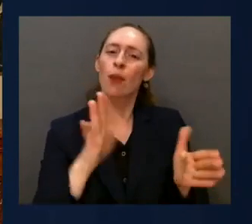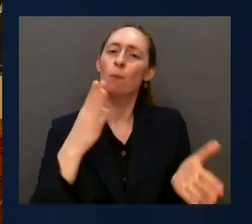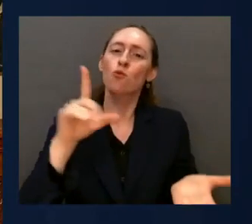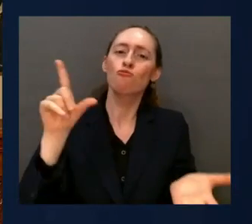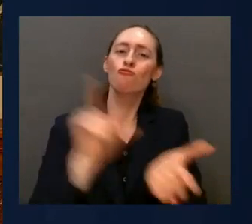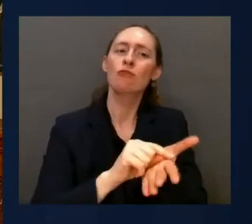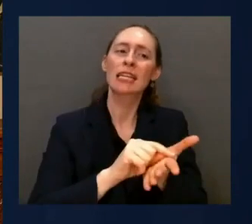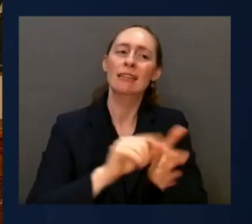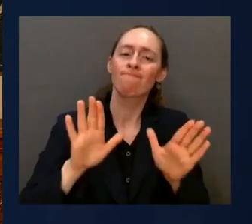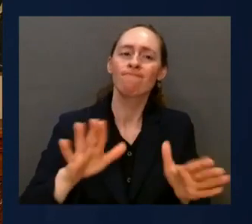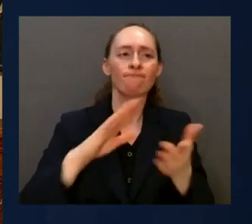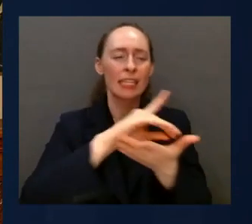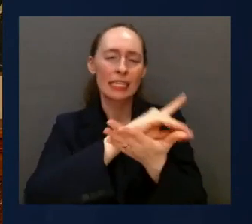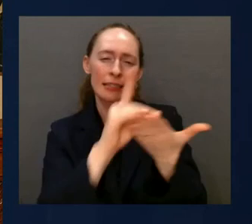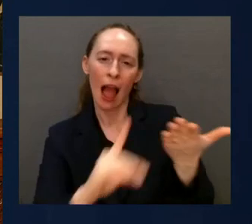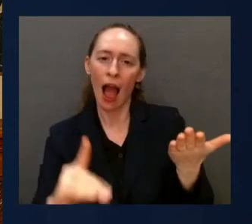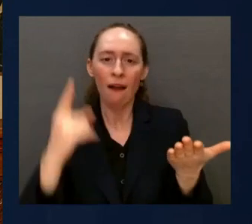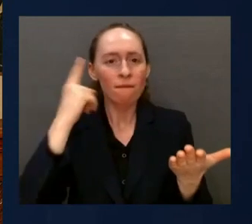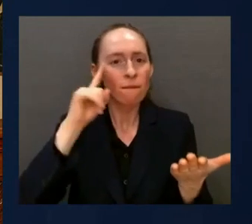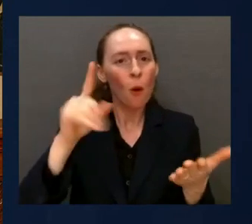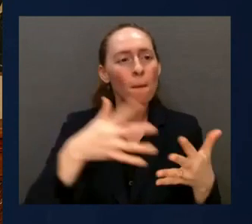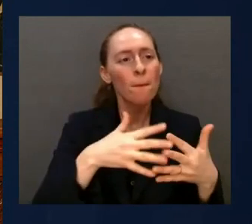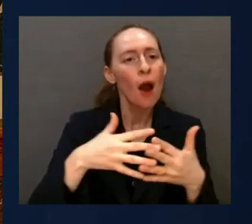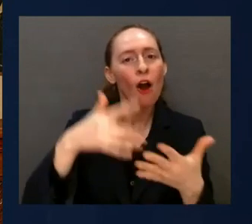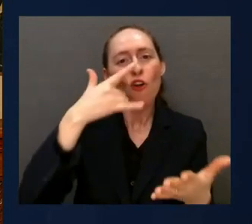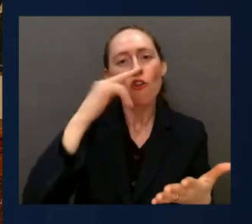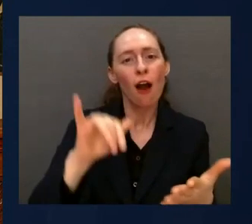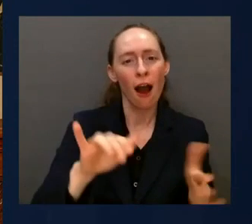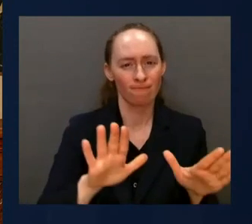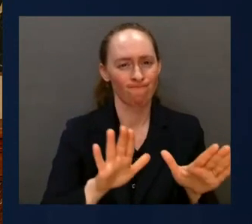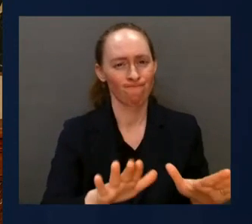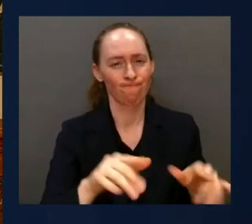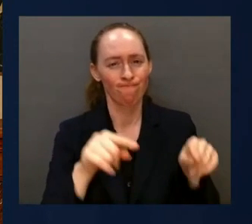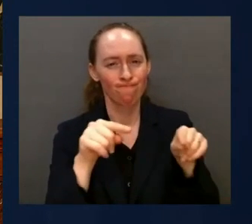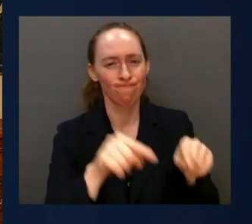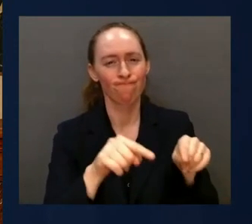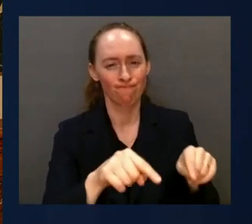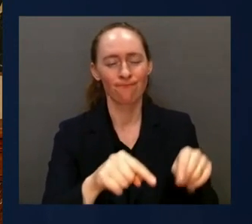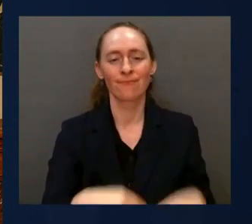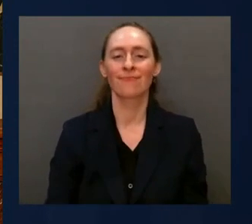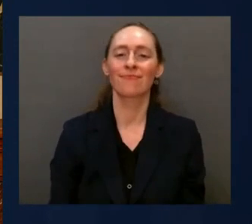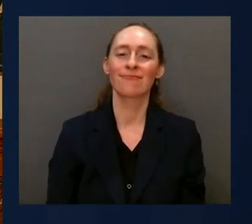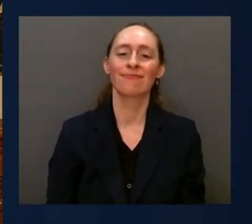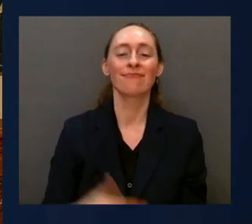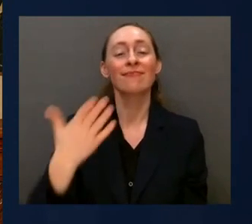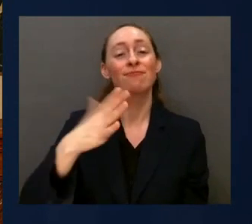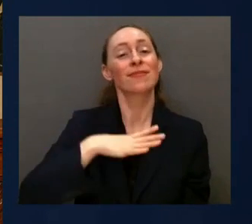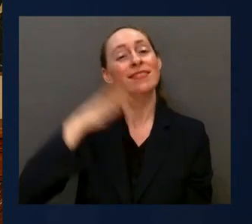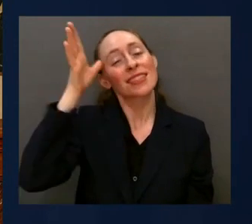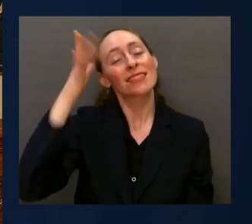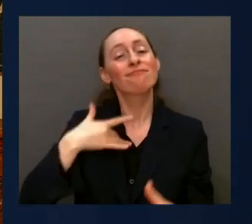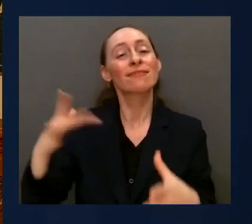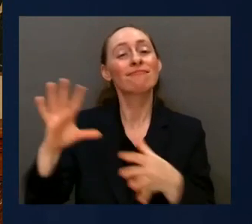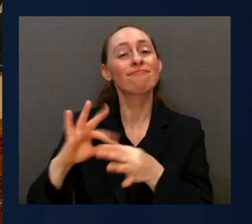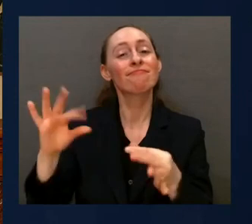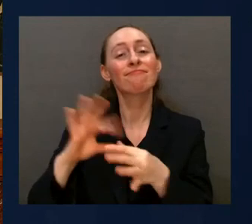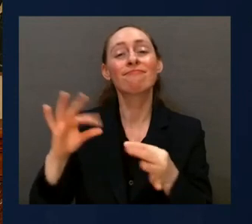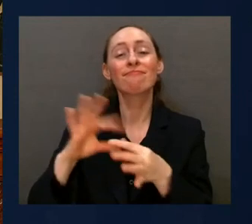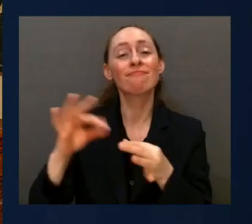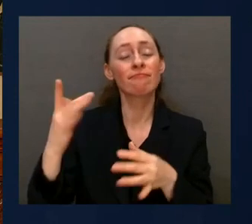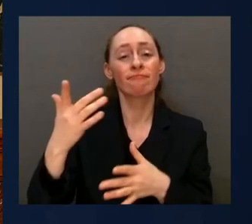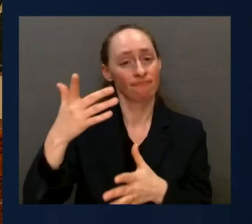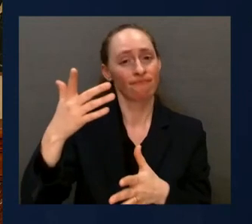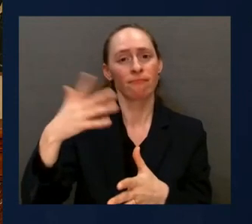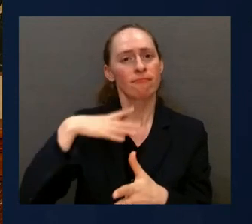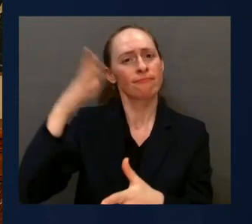did, staring at the ceiling, wondering what in God's names happens if your spouse gets